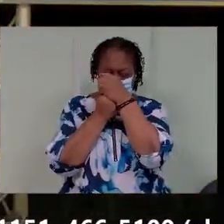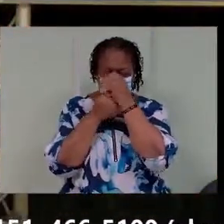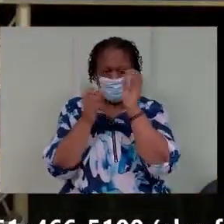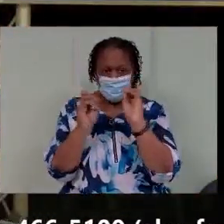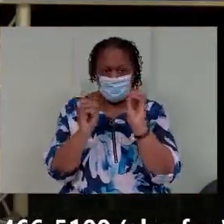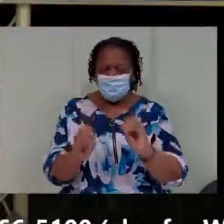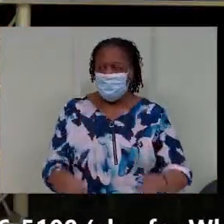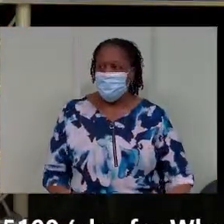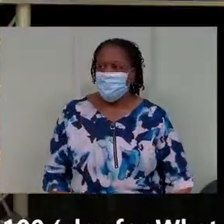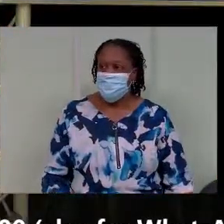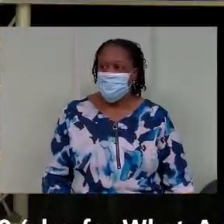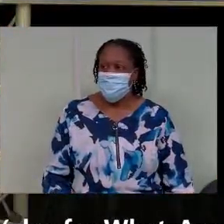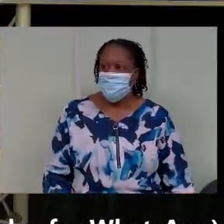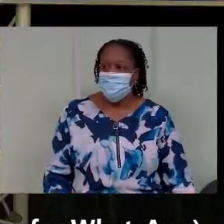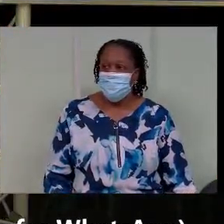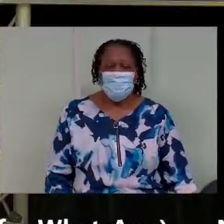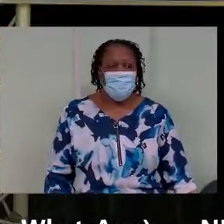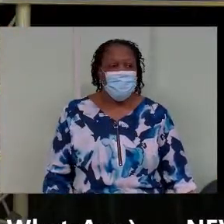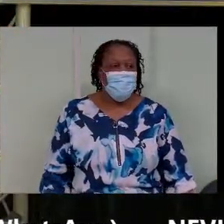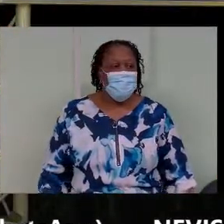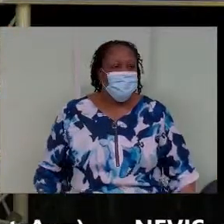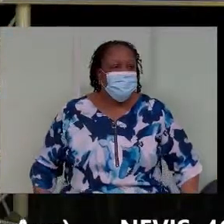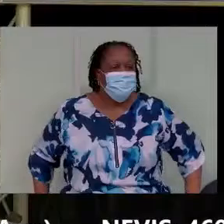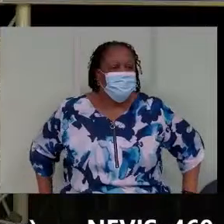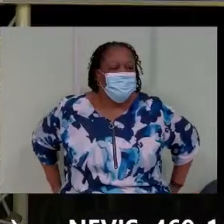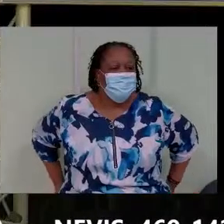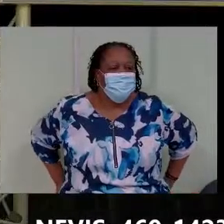It would be nice to have a swimming pool too.